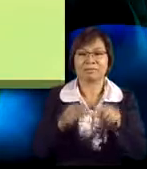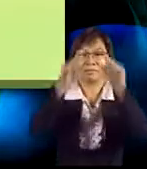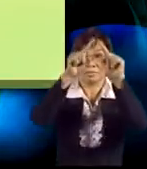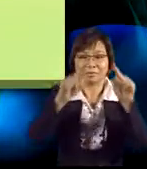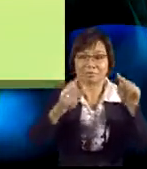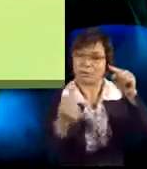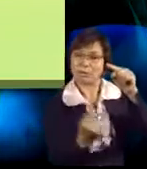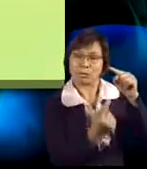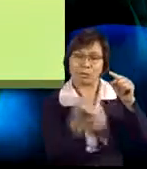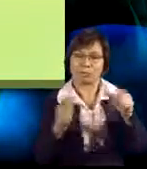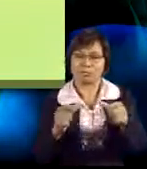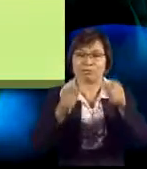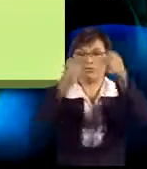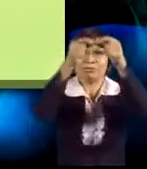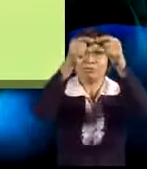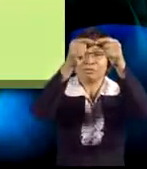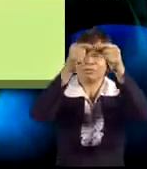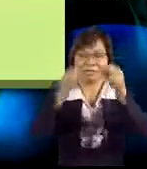cone,